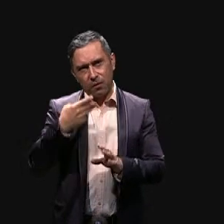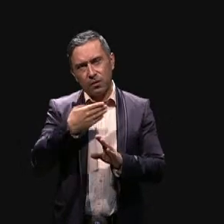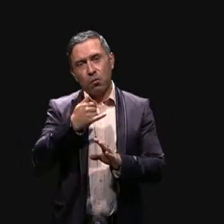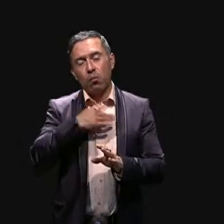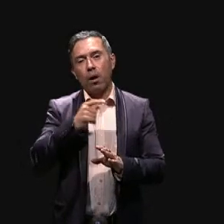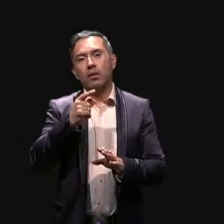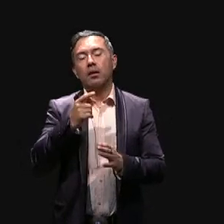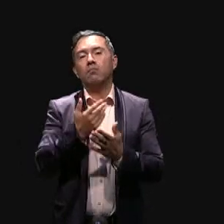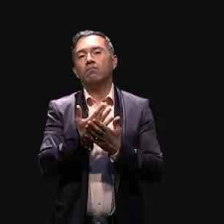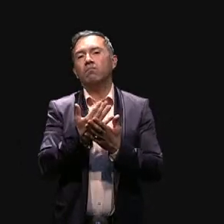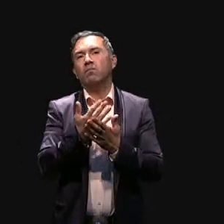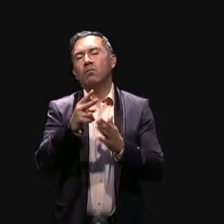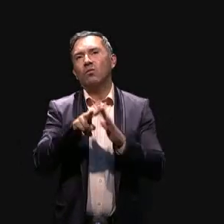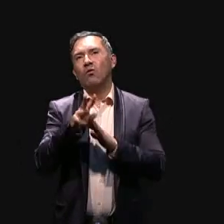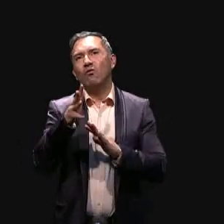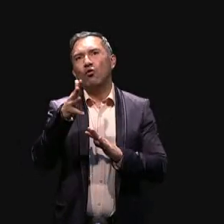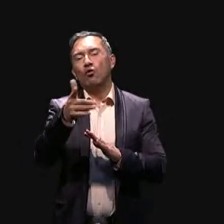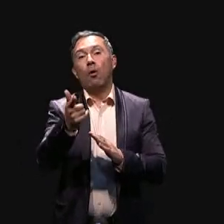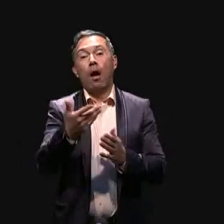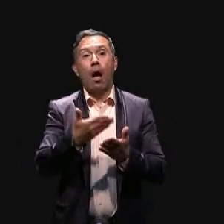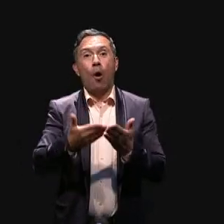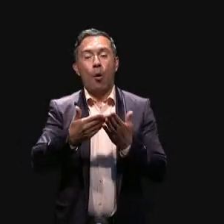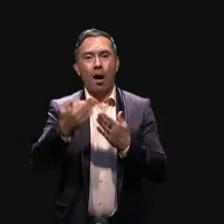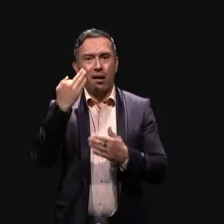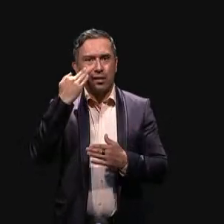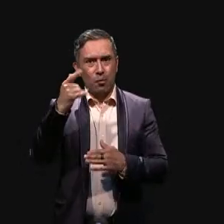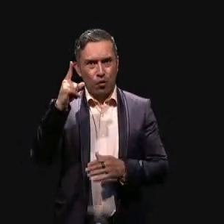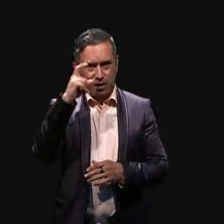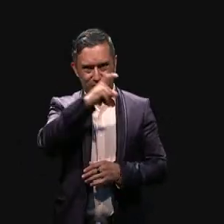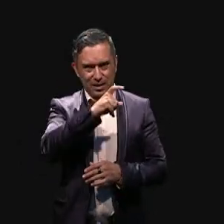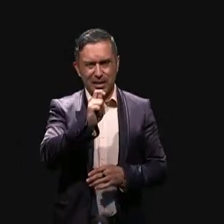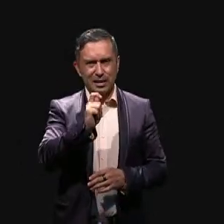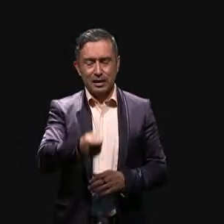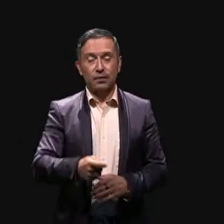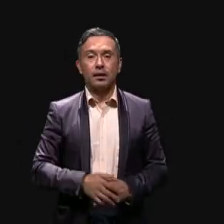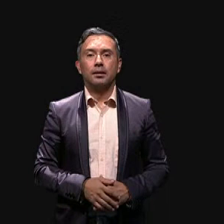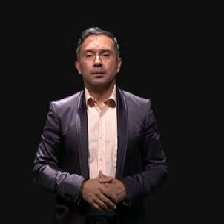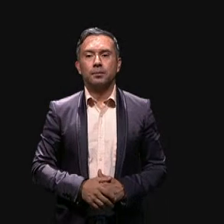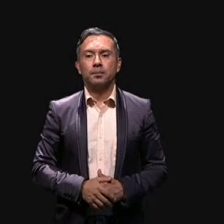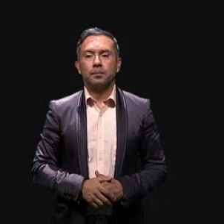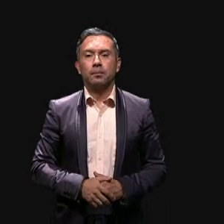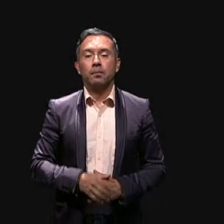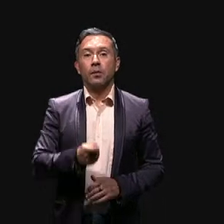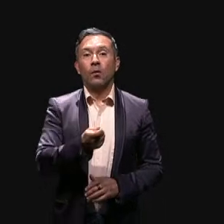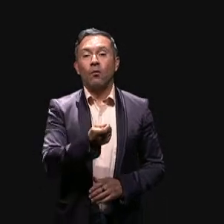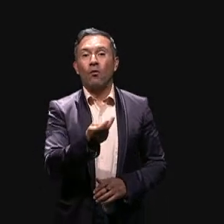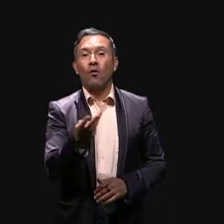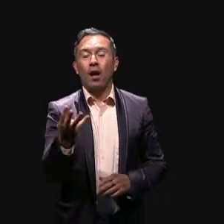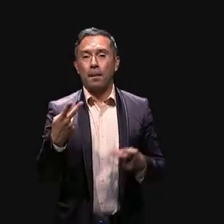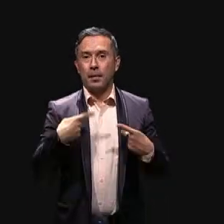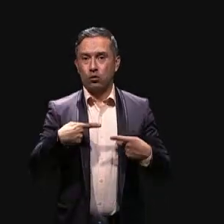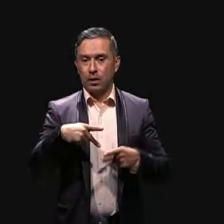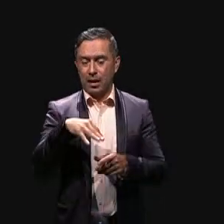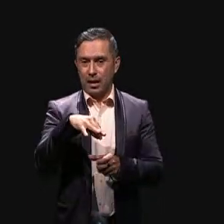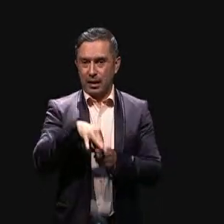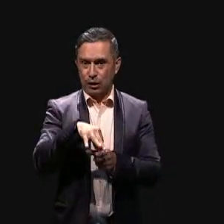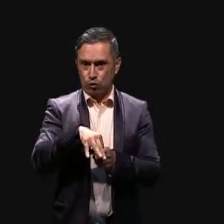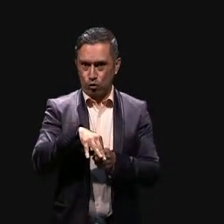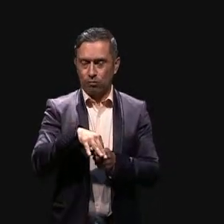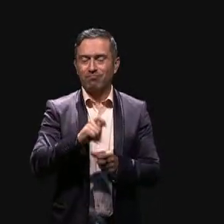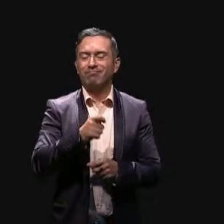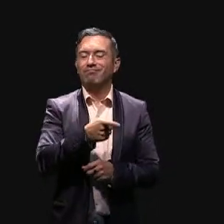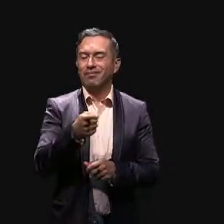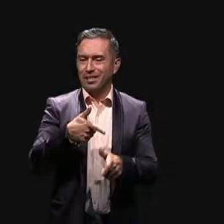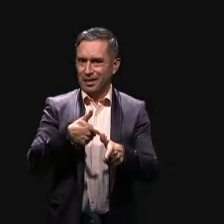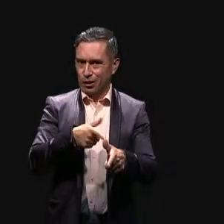that in this moment, voters still hold the power. And I say that purposefully because if